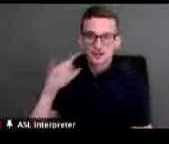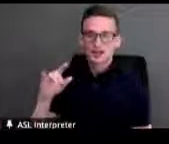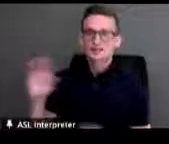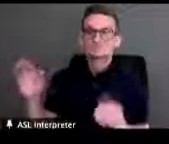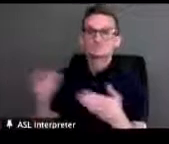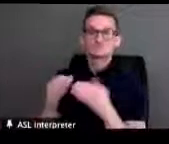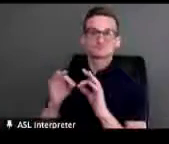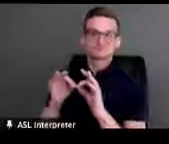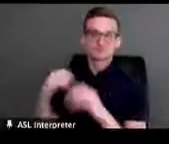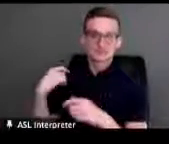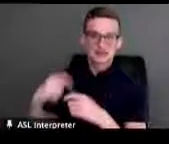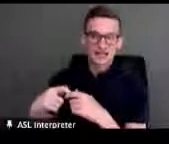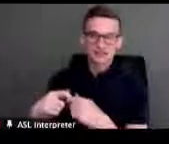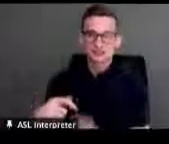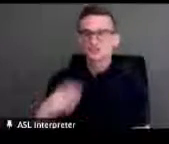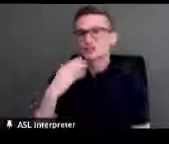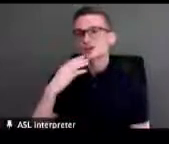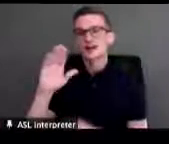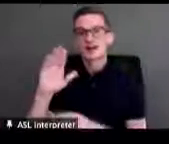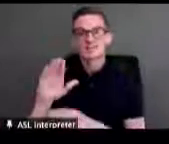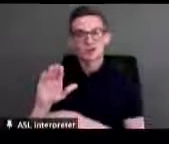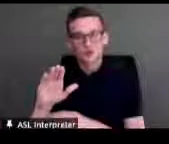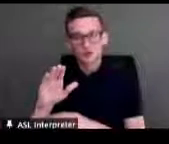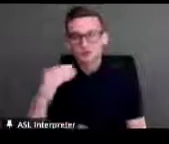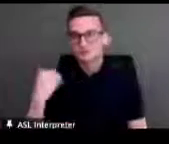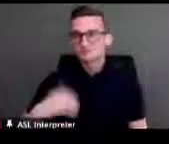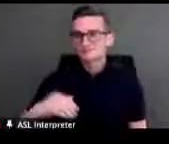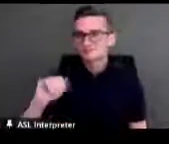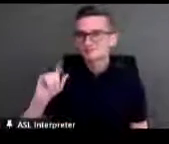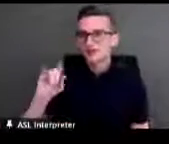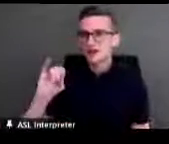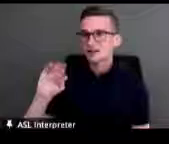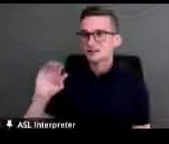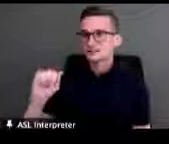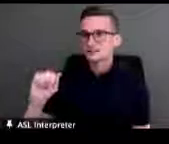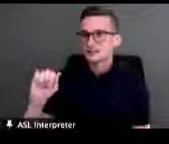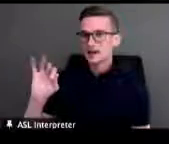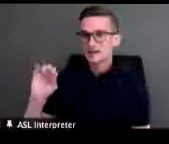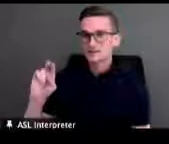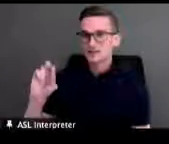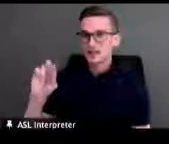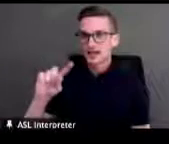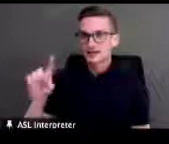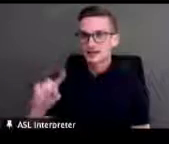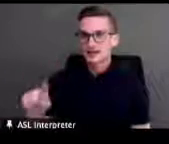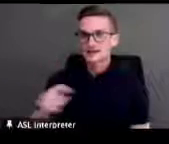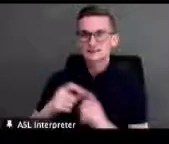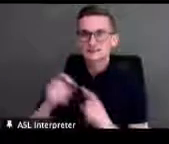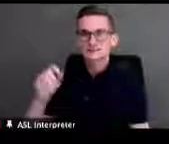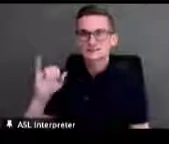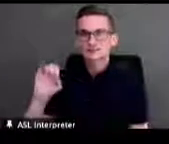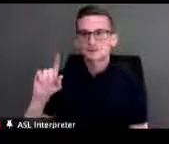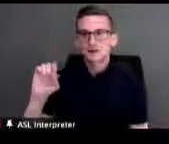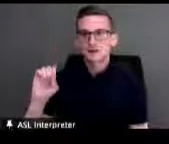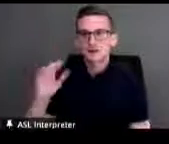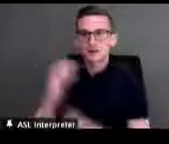Condado de Yolo. Good afternoon, everyone. I'm Alicia Fernandez from Yolo County, your neighbors to the, let me